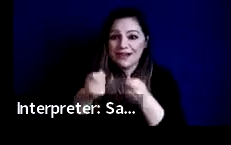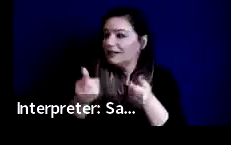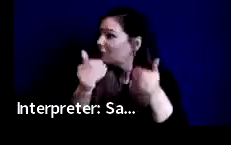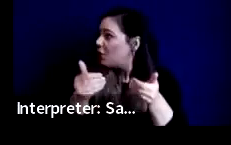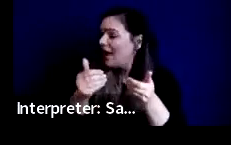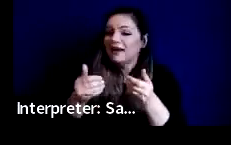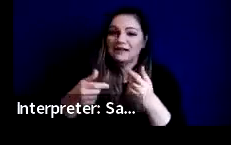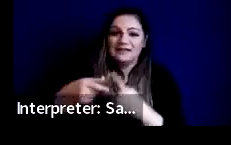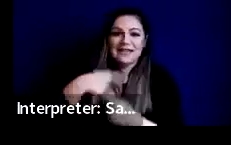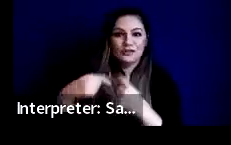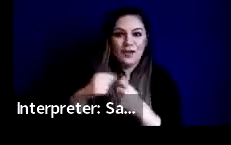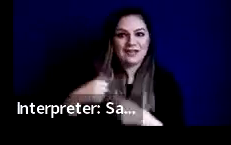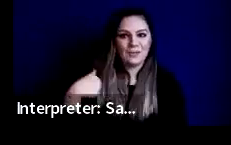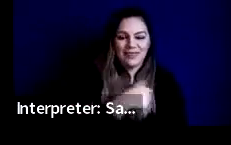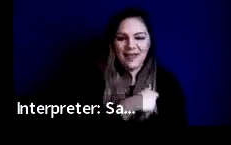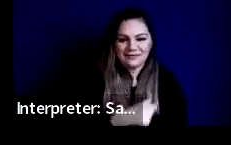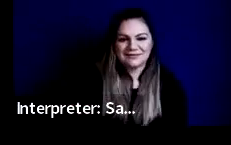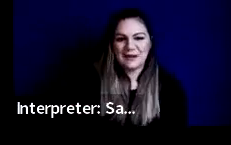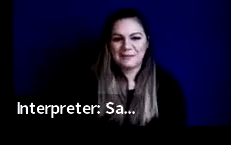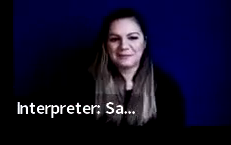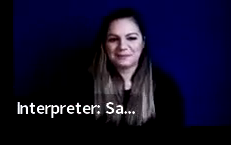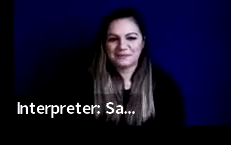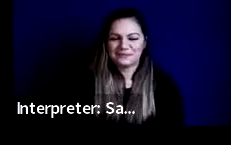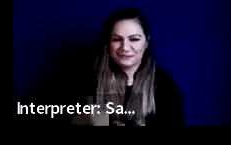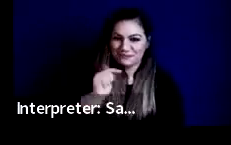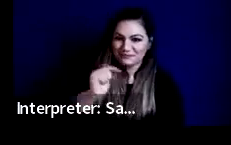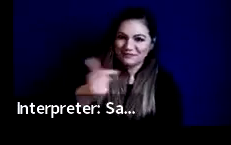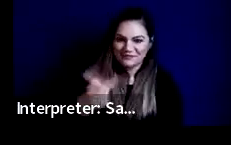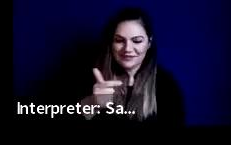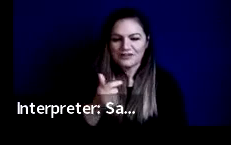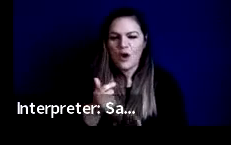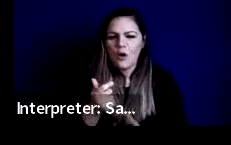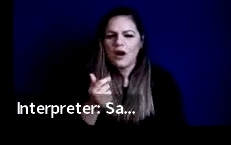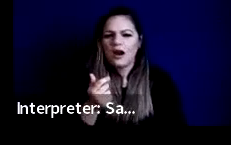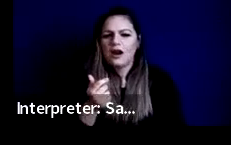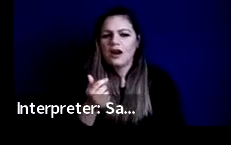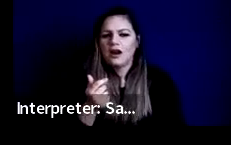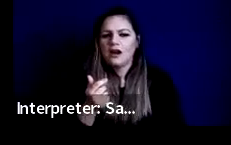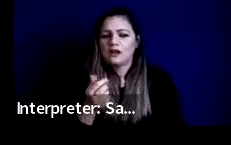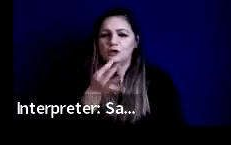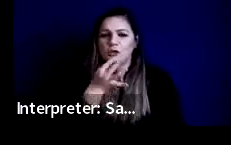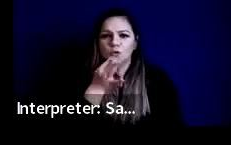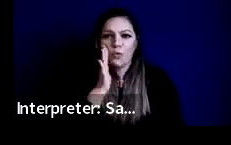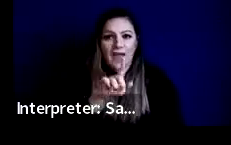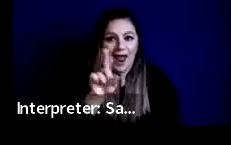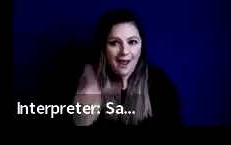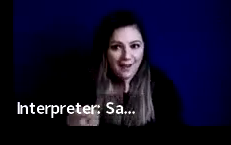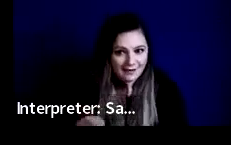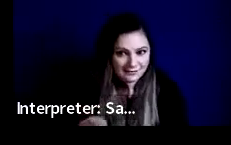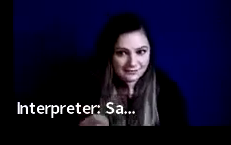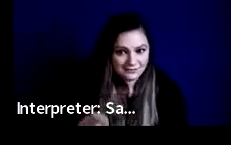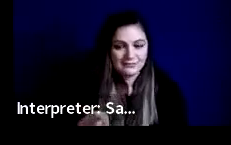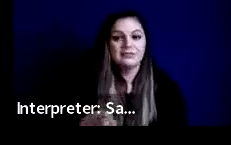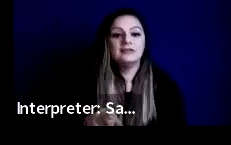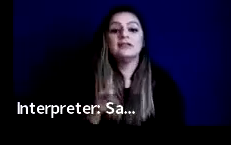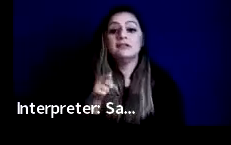We are going to, in a few places, give you about a minute to answer a question, and we'll ask you to put those answers